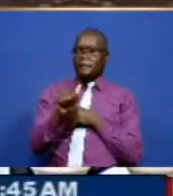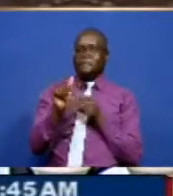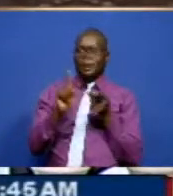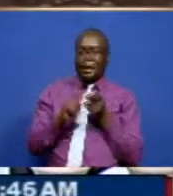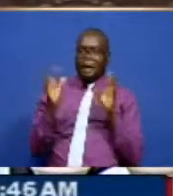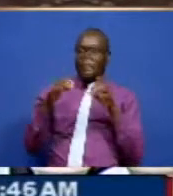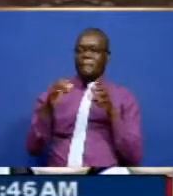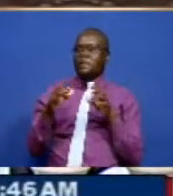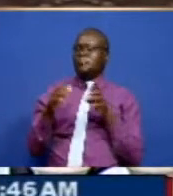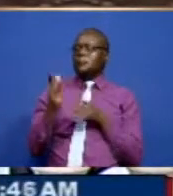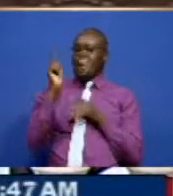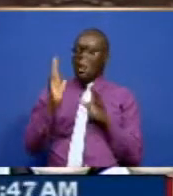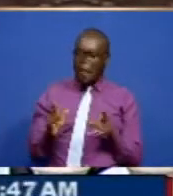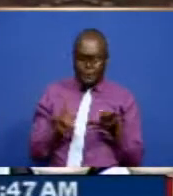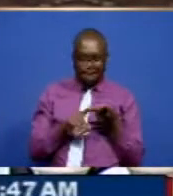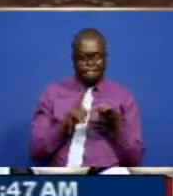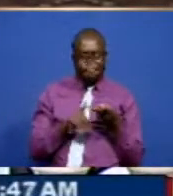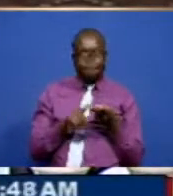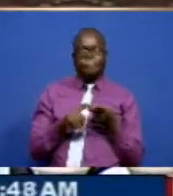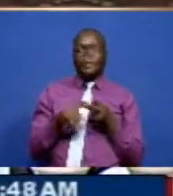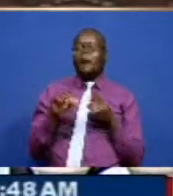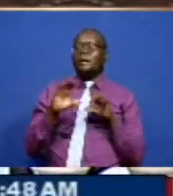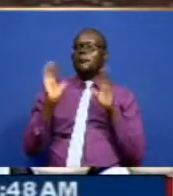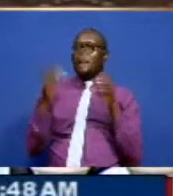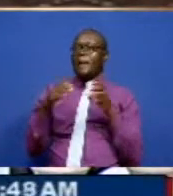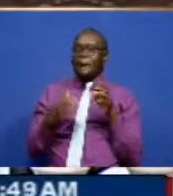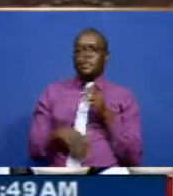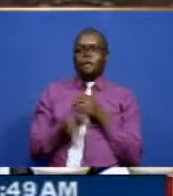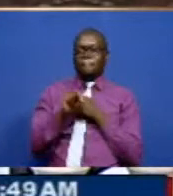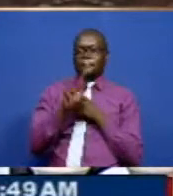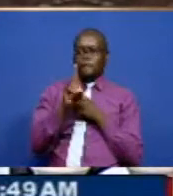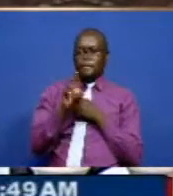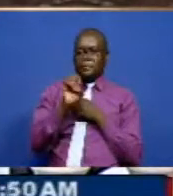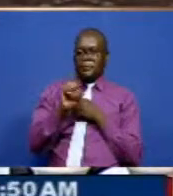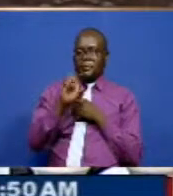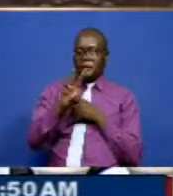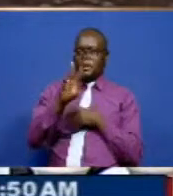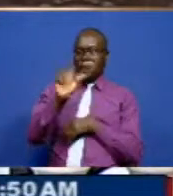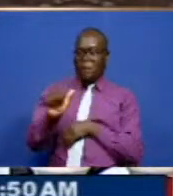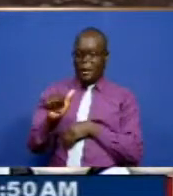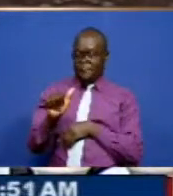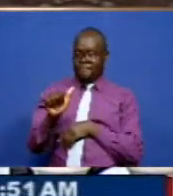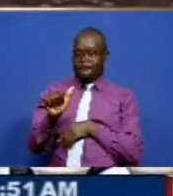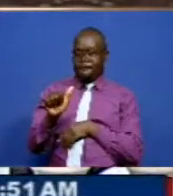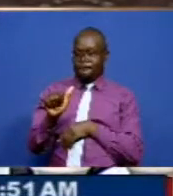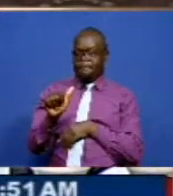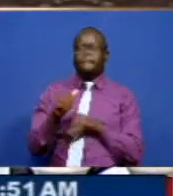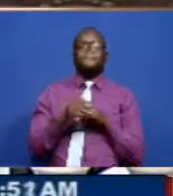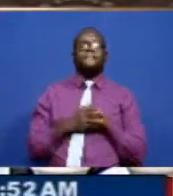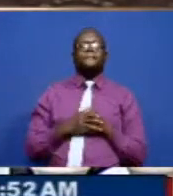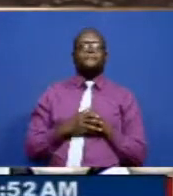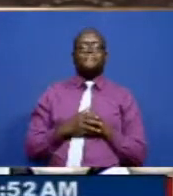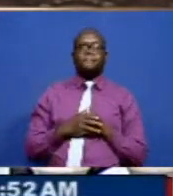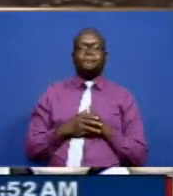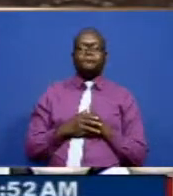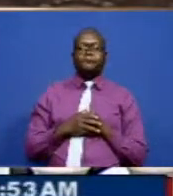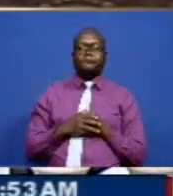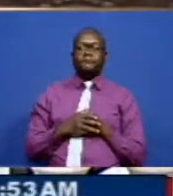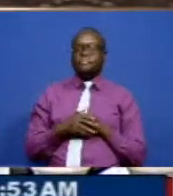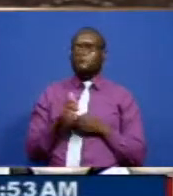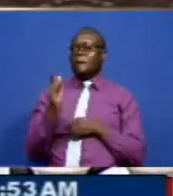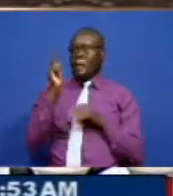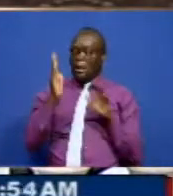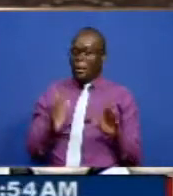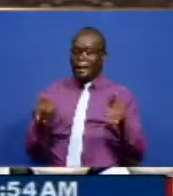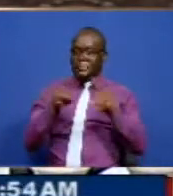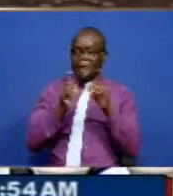company advocates and the firm of Ndegwa and Ndegwa Associates. The advocates